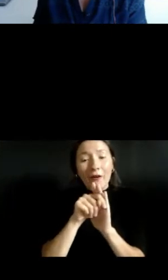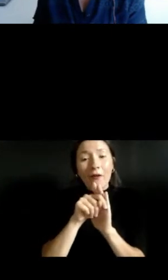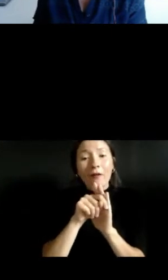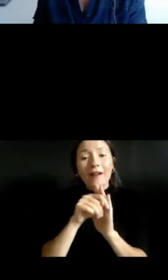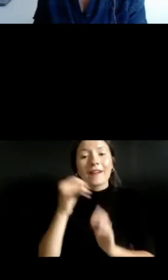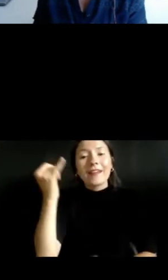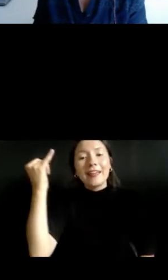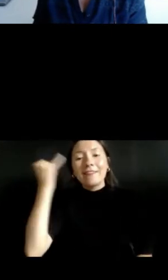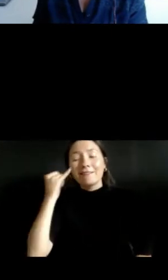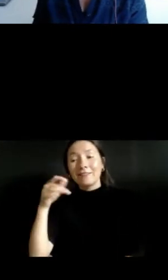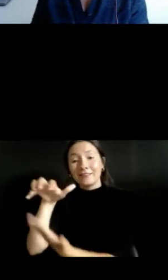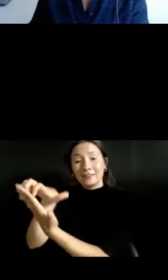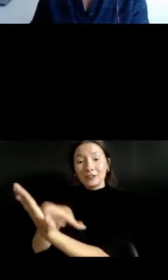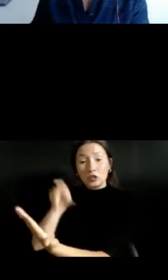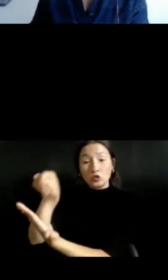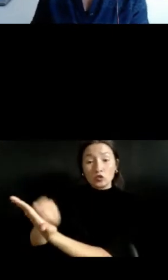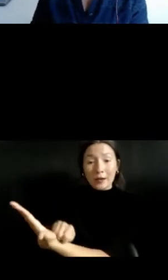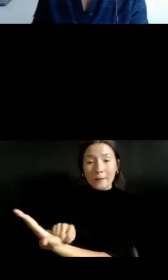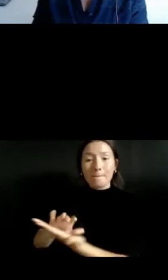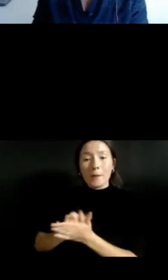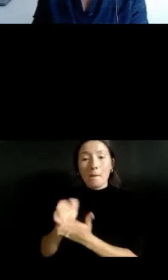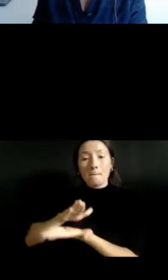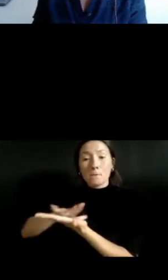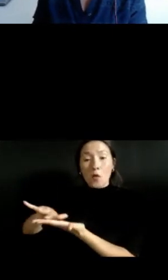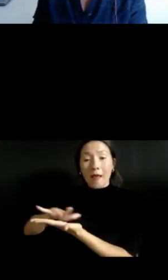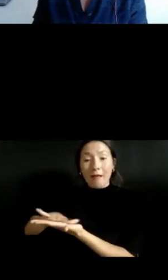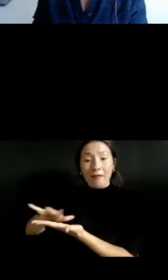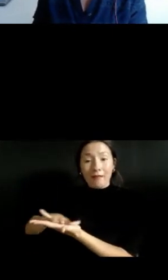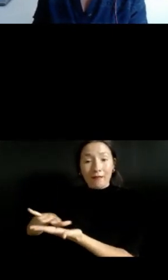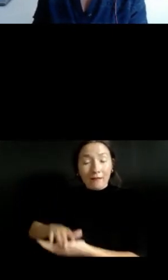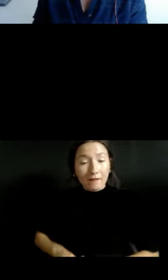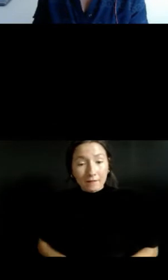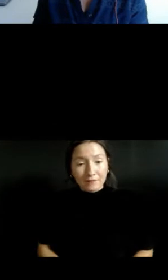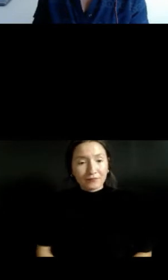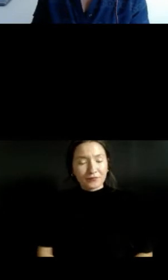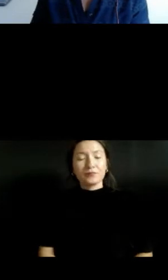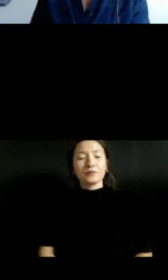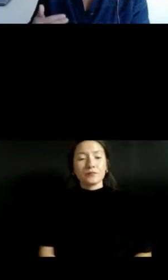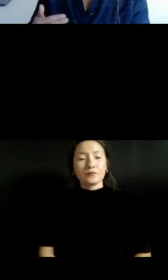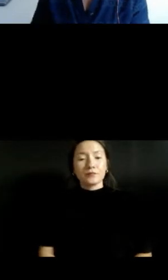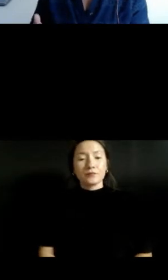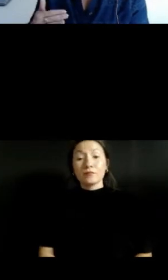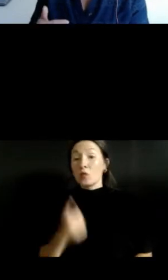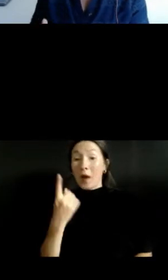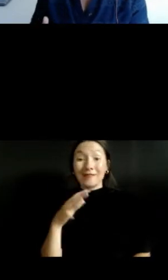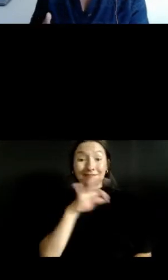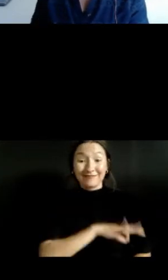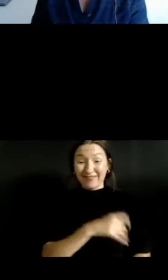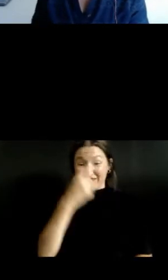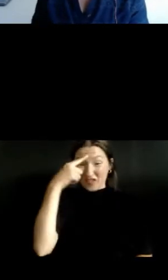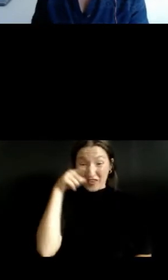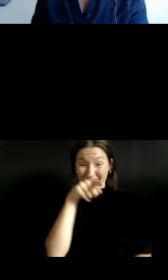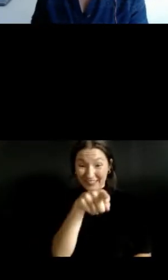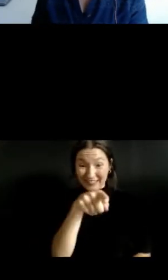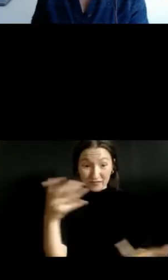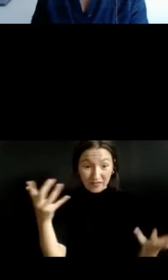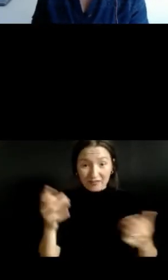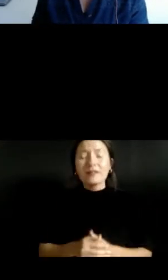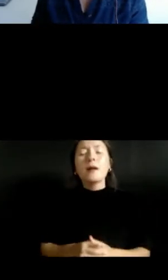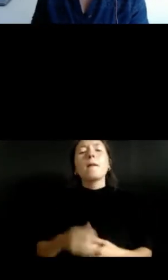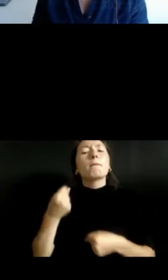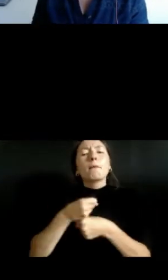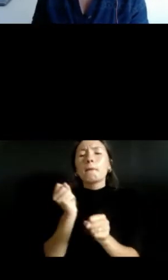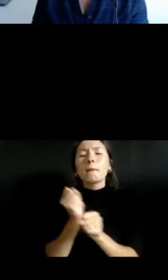so here's our key takeaway for this myth. Making e-learning accessible doesn't harm the learning experience.